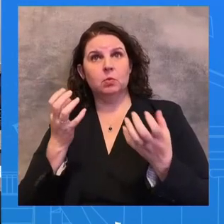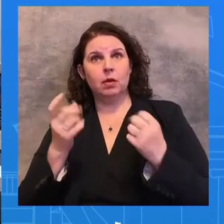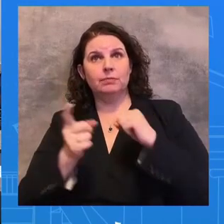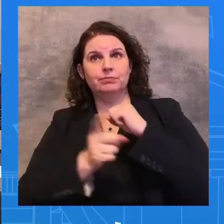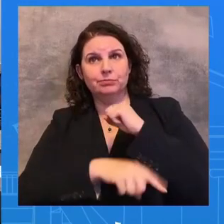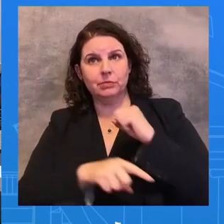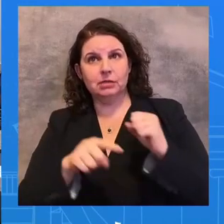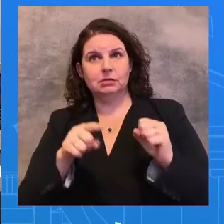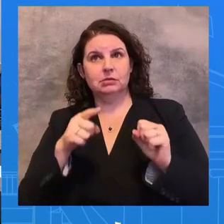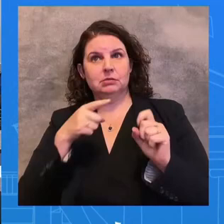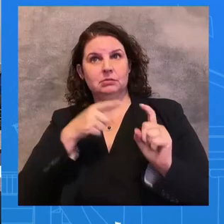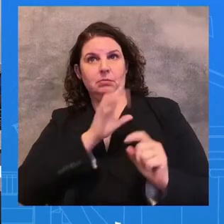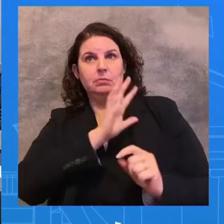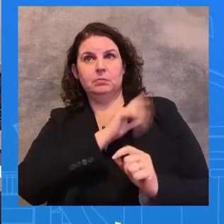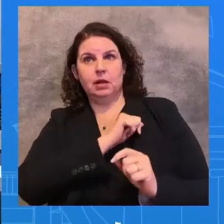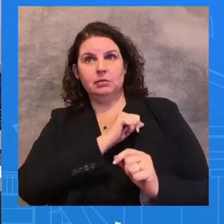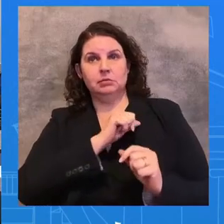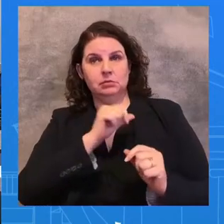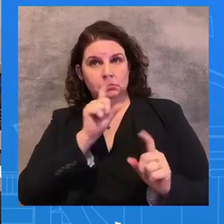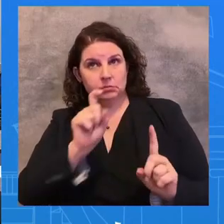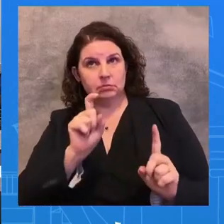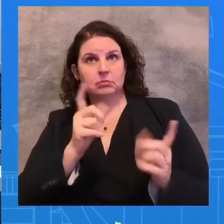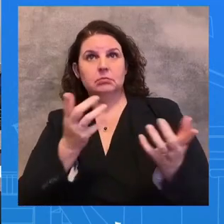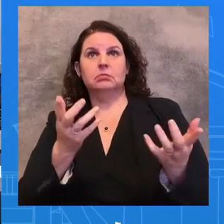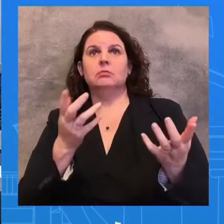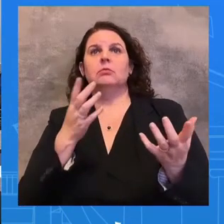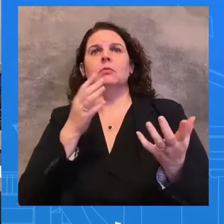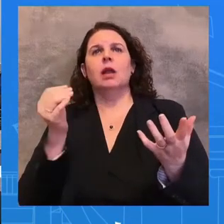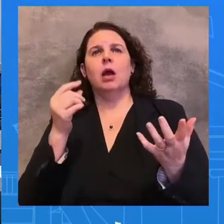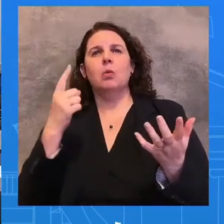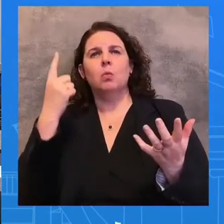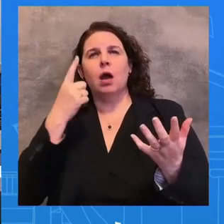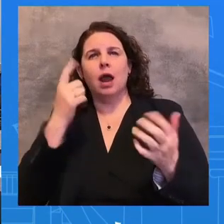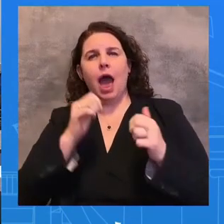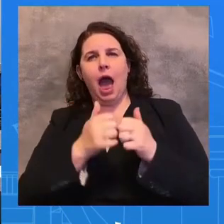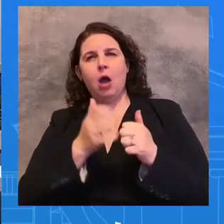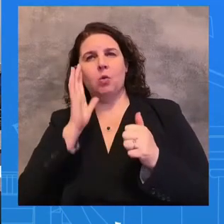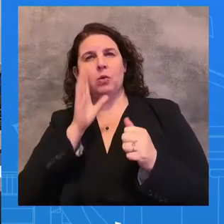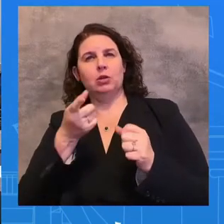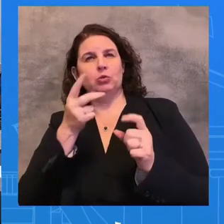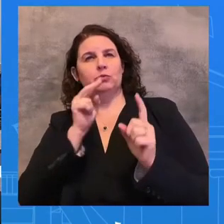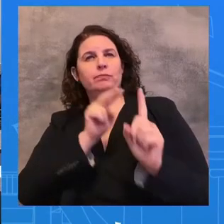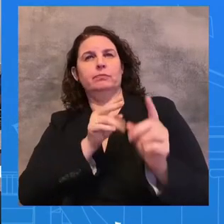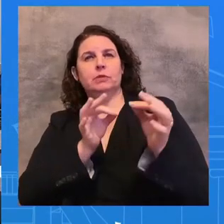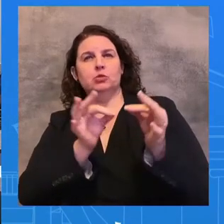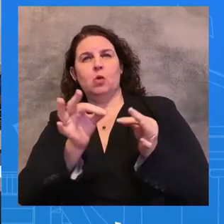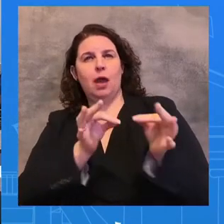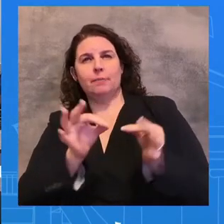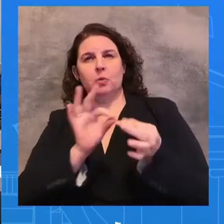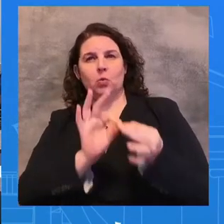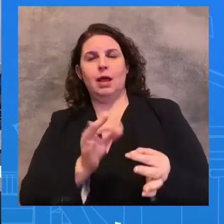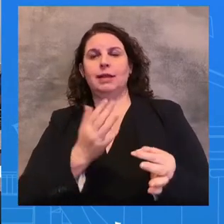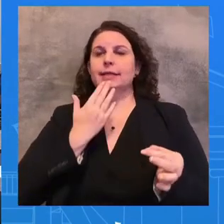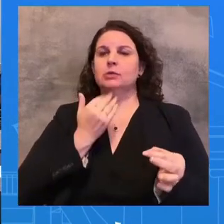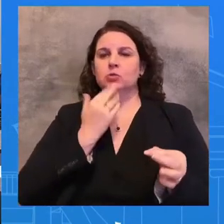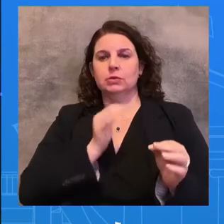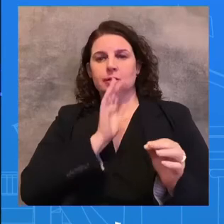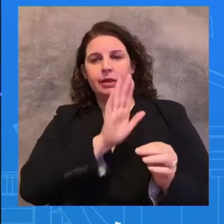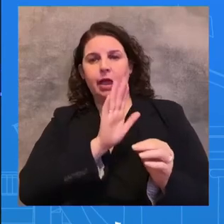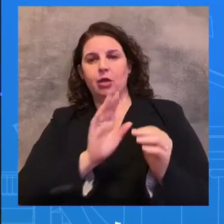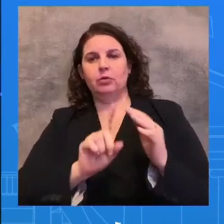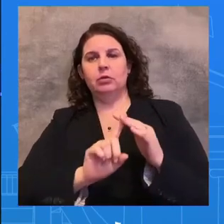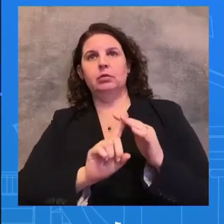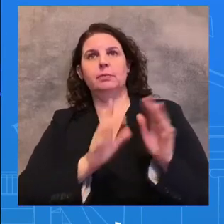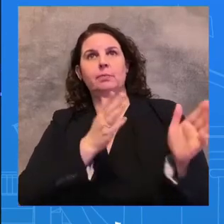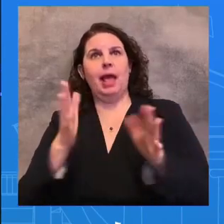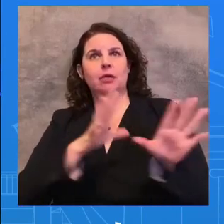feel, I guess, could you characterize how you feel about the Israeli exit strategy for ending the war in totality? So on the